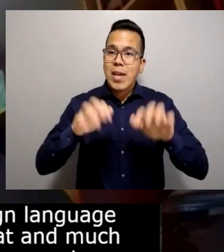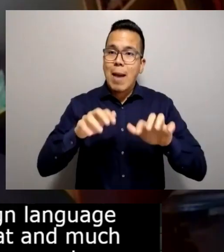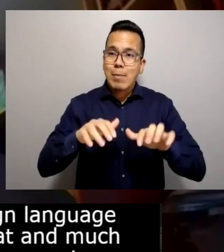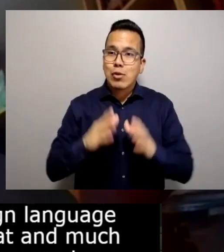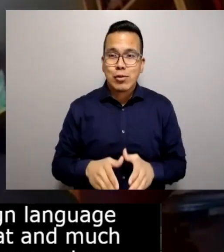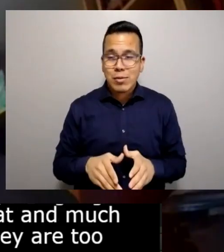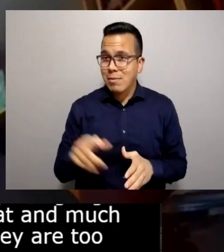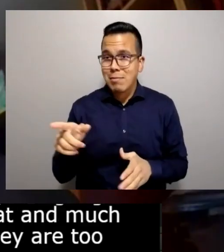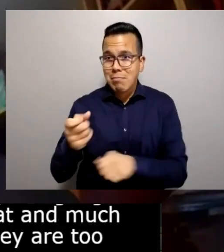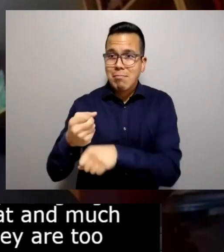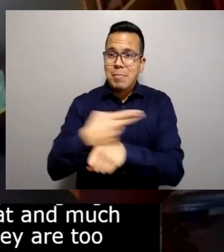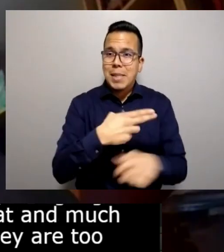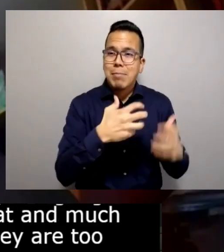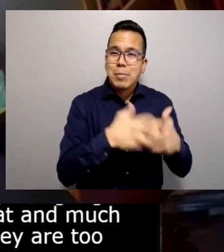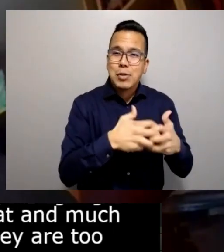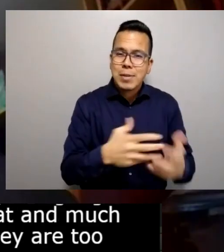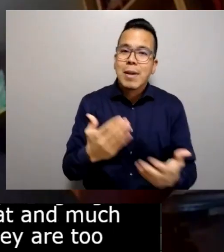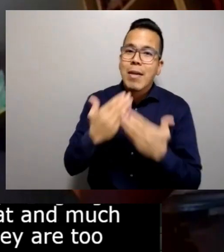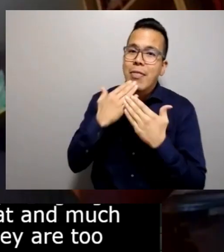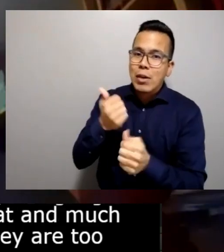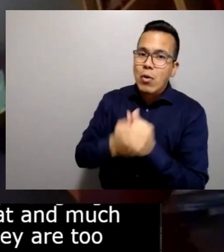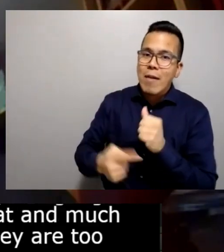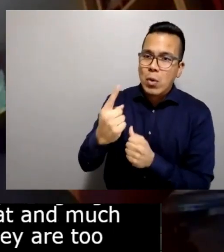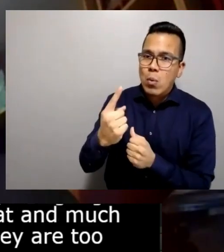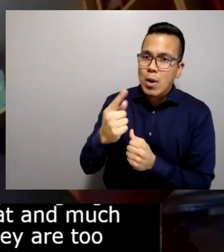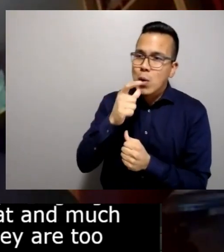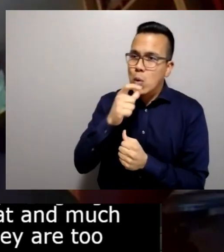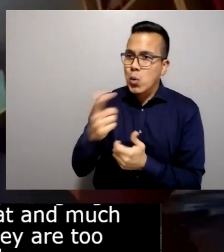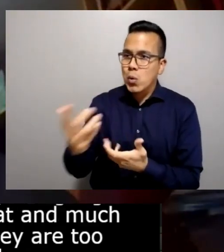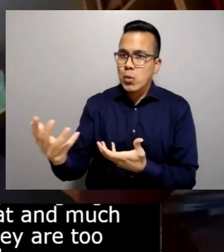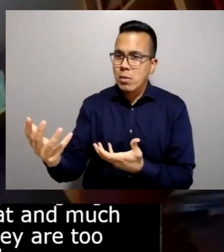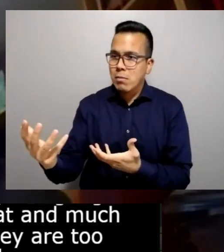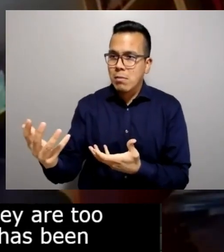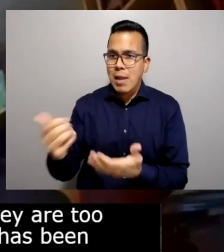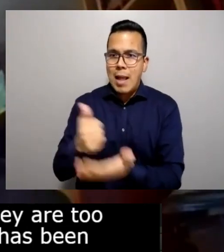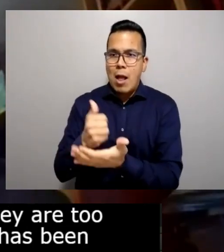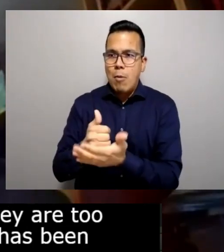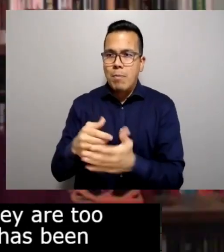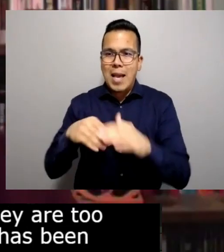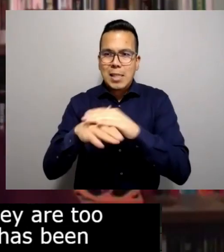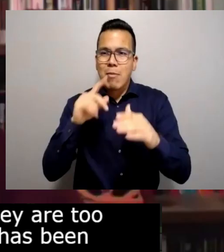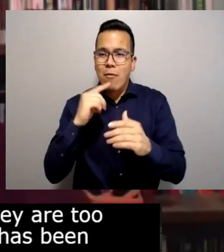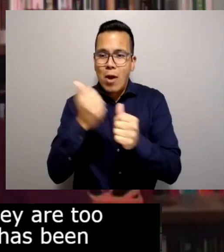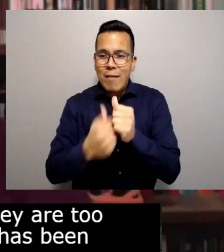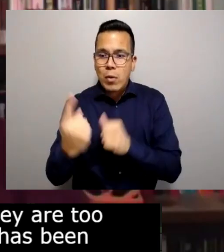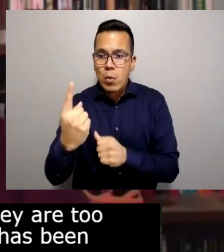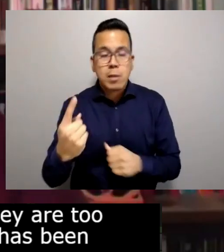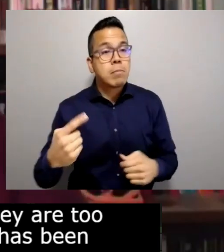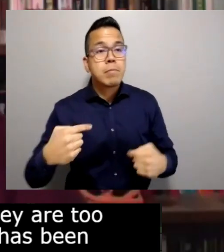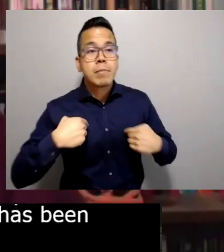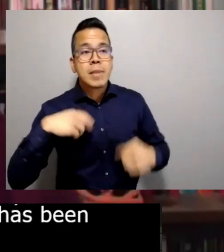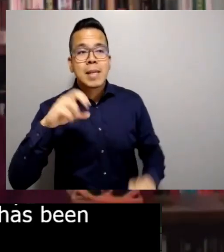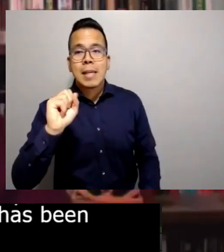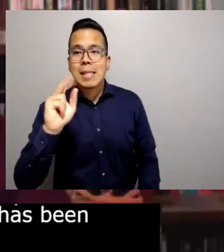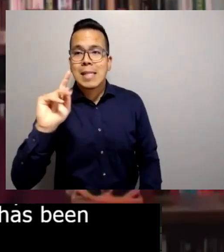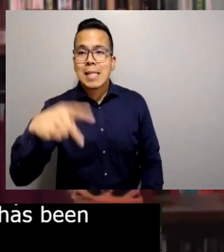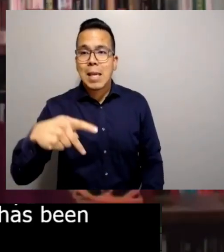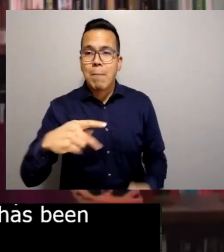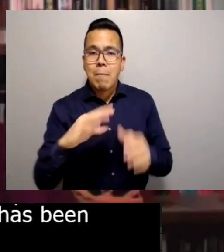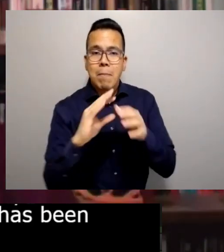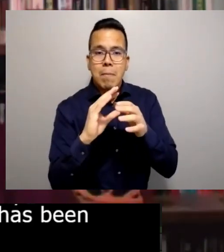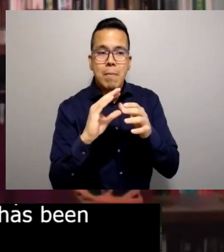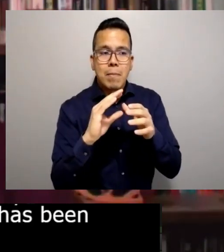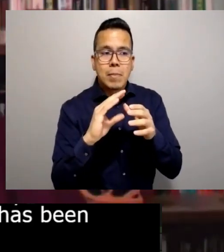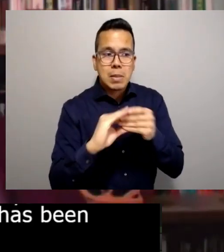machines. Thank you for everyone who's been bringing this to everybody. Skip? This is more of a statement, sort of response to what